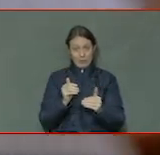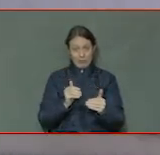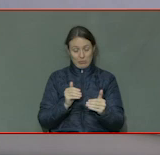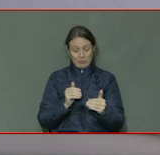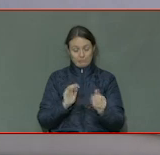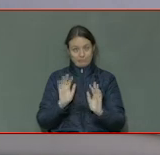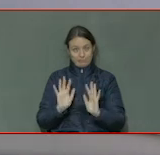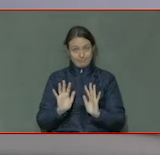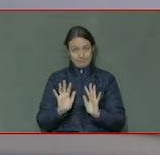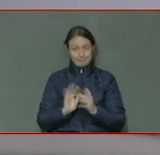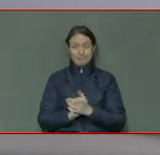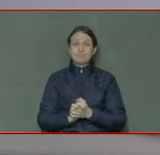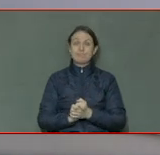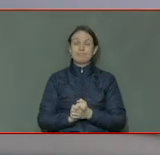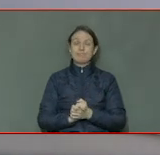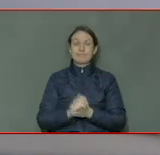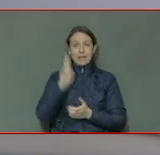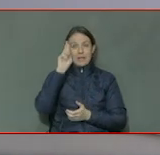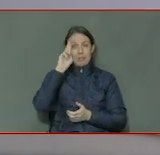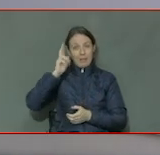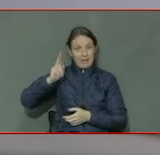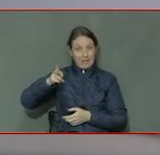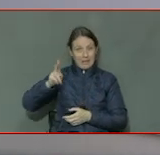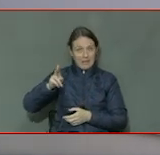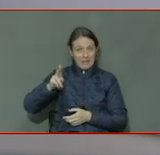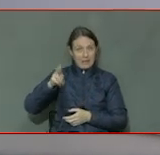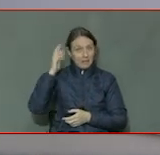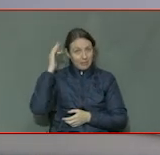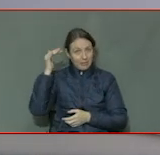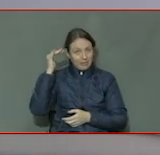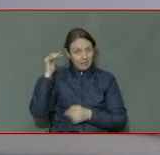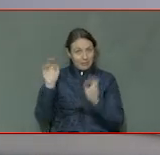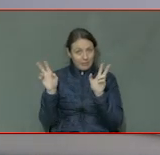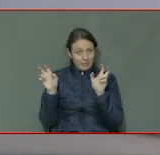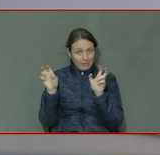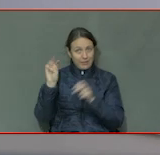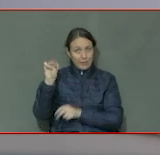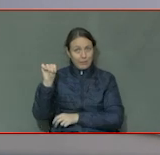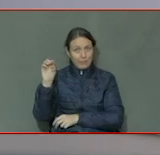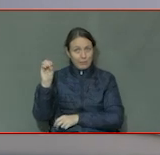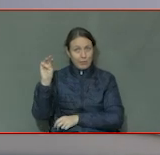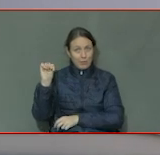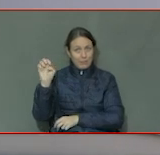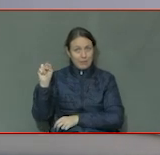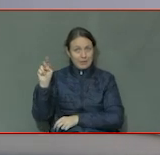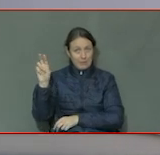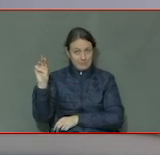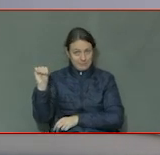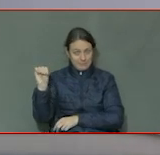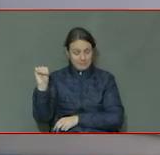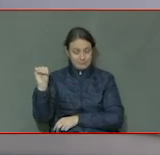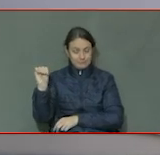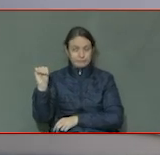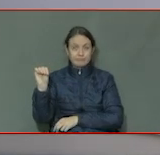quickly, if I go through momentum as topic, if I just ask momentum